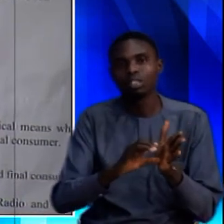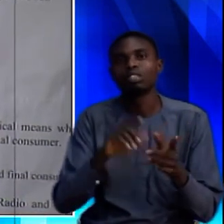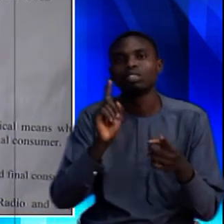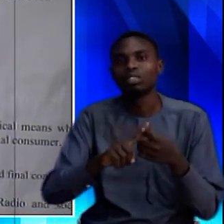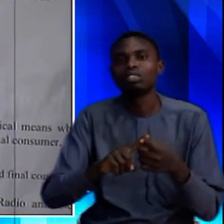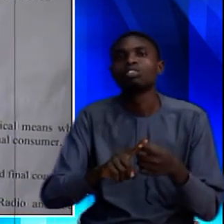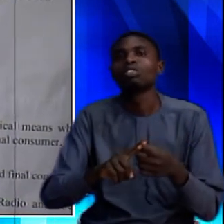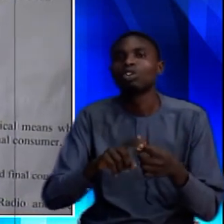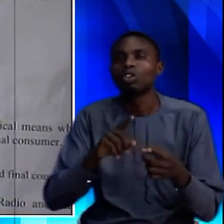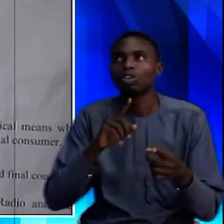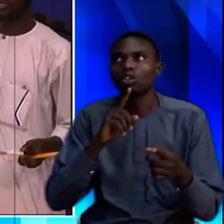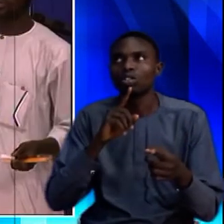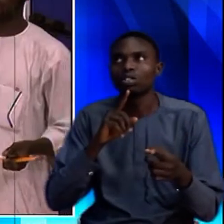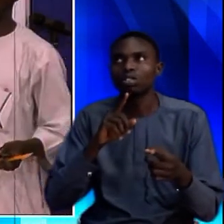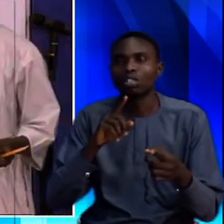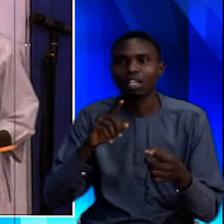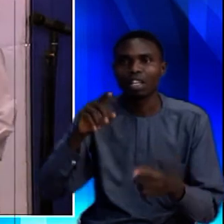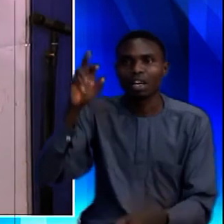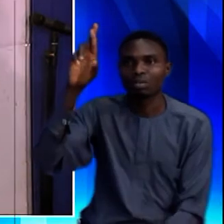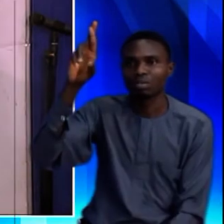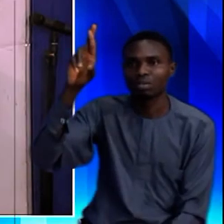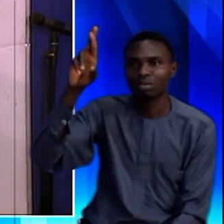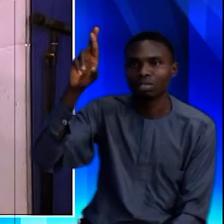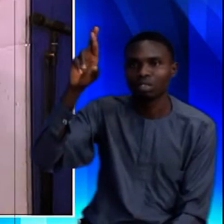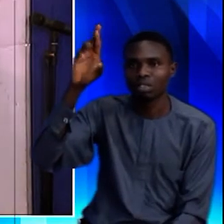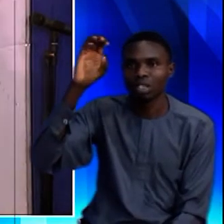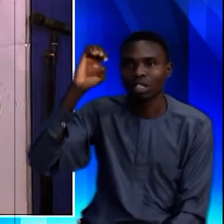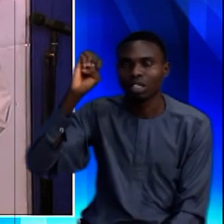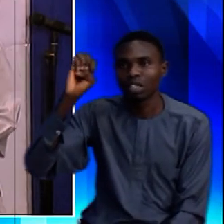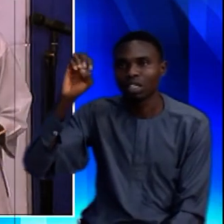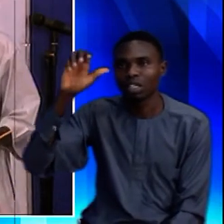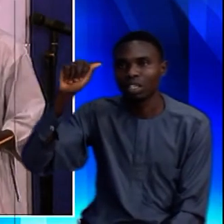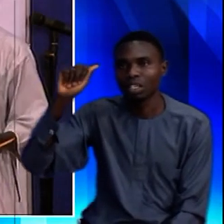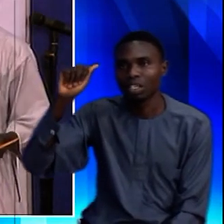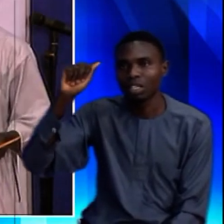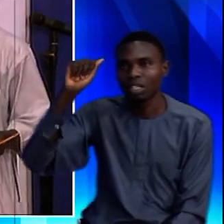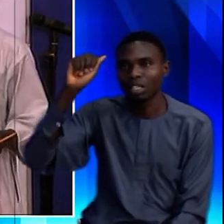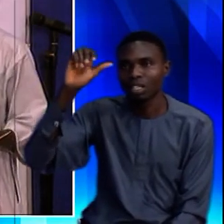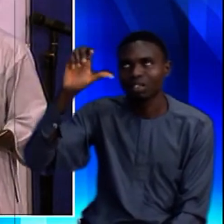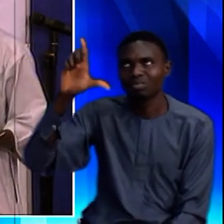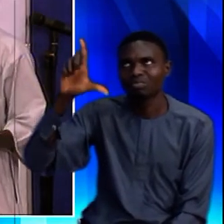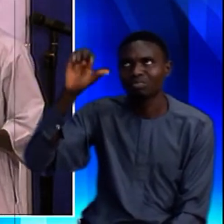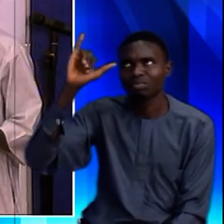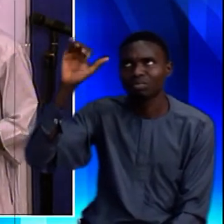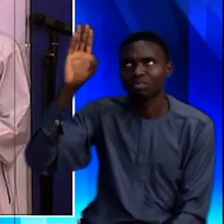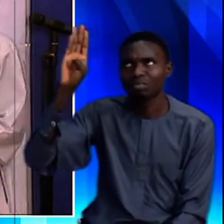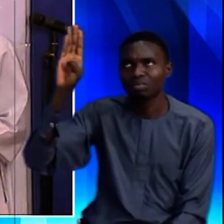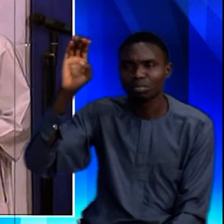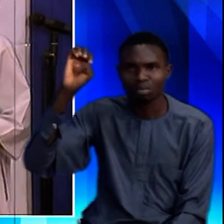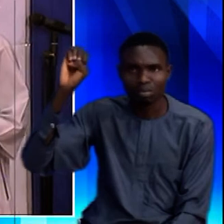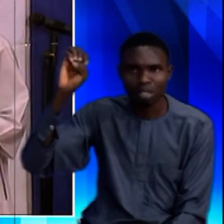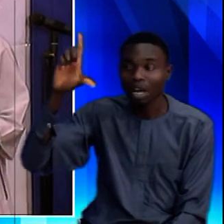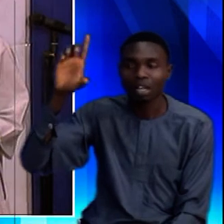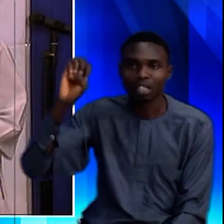customers. Likewise, you see even around us at home, you see there are some people that have